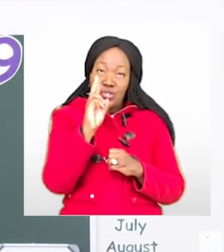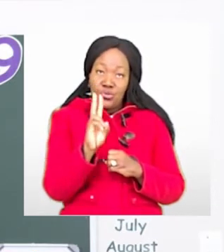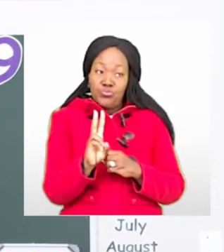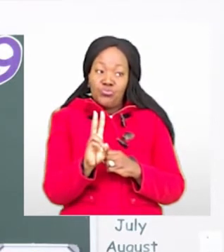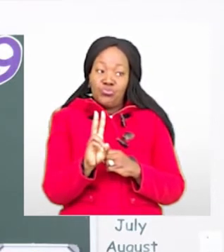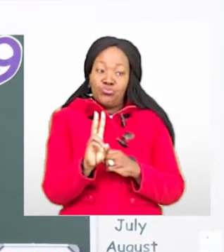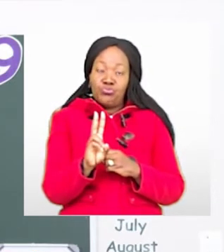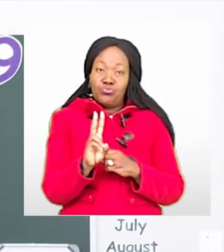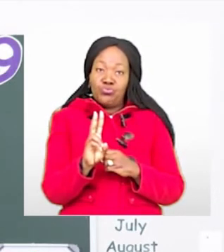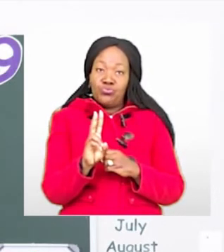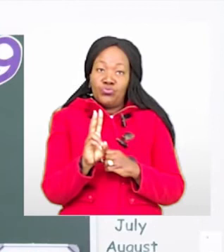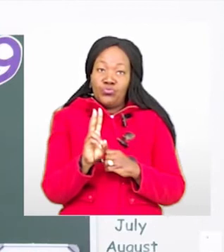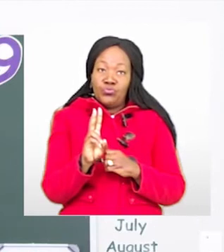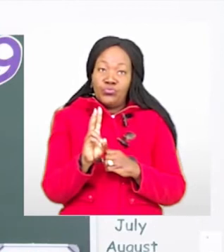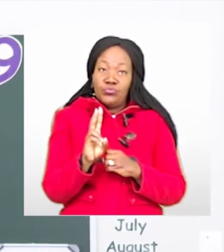2,